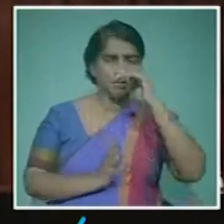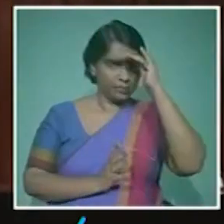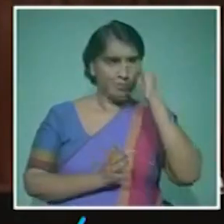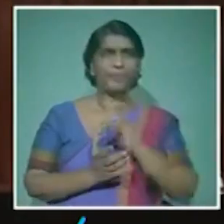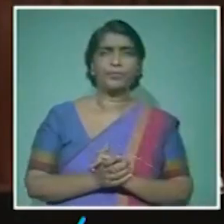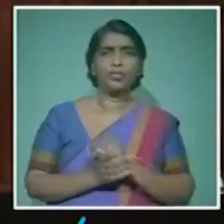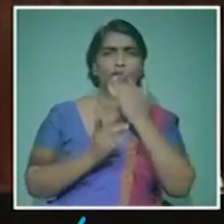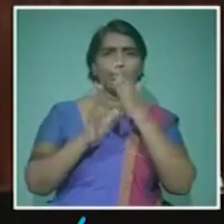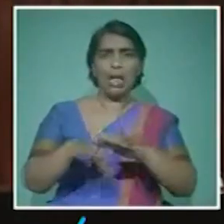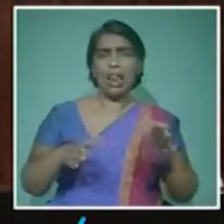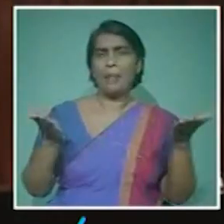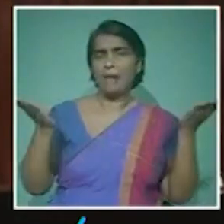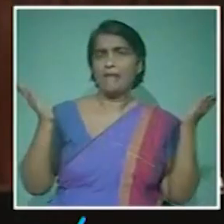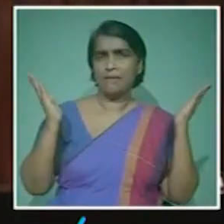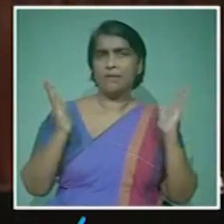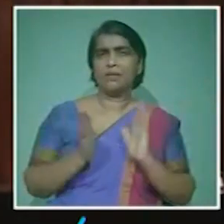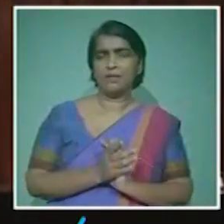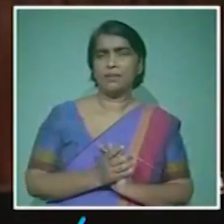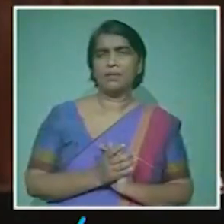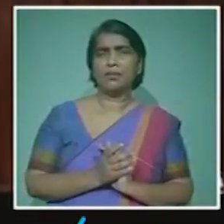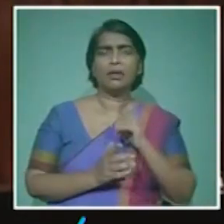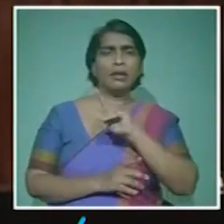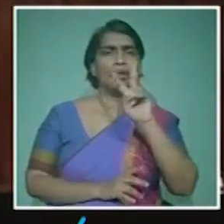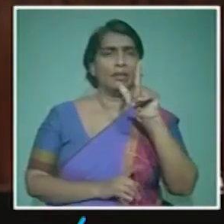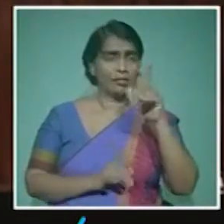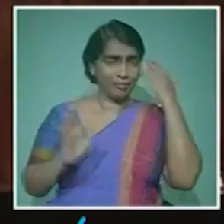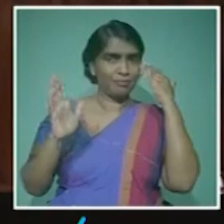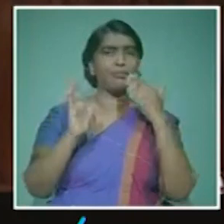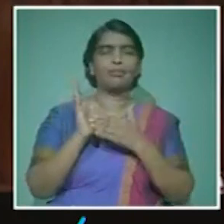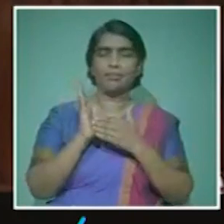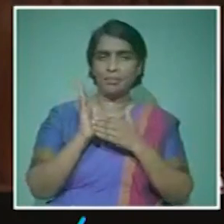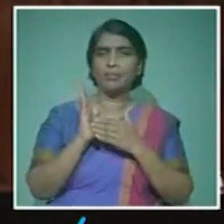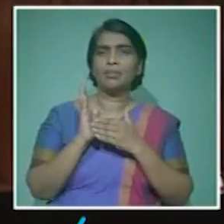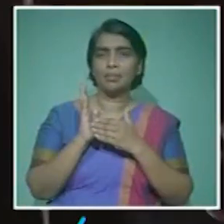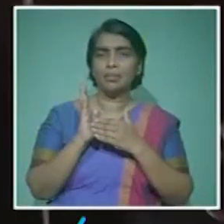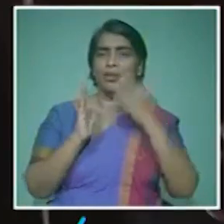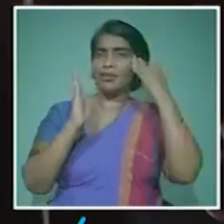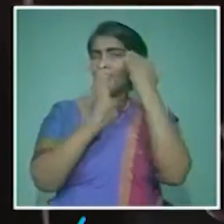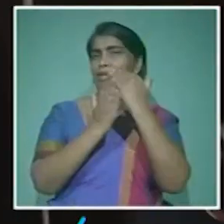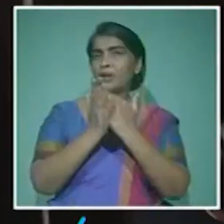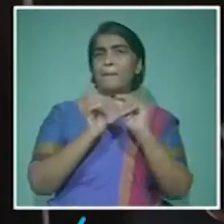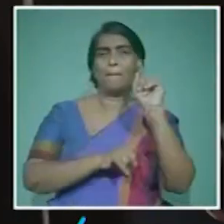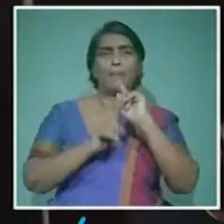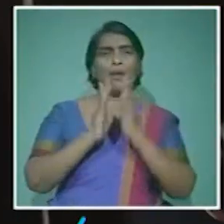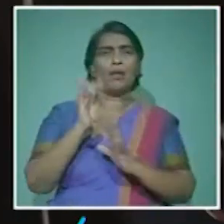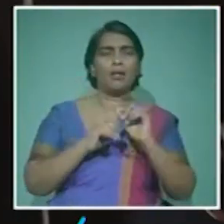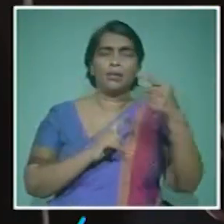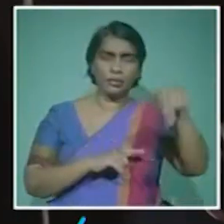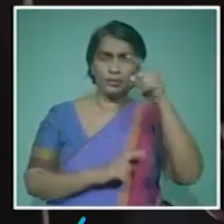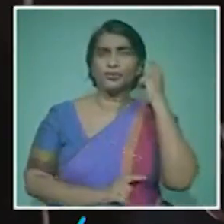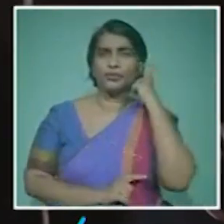Me paasal daruwa thiyena nisa me COP 27 ekak gana ma hitanne karunu me parliament mantrilla danagannu